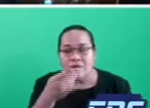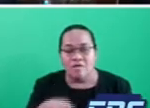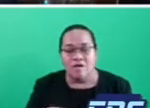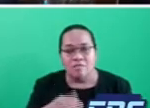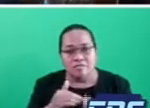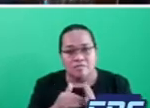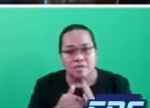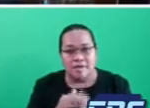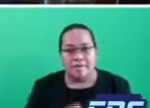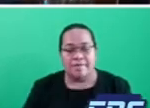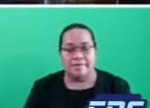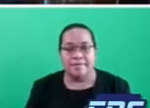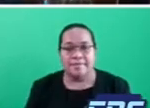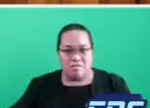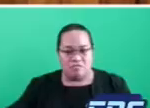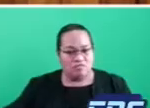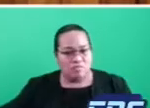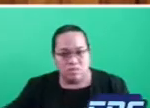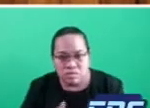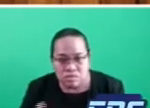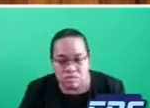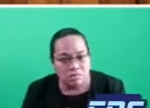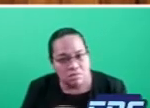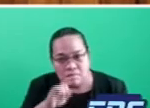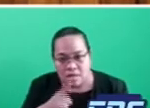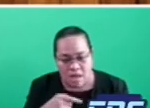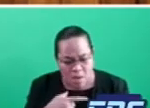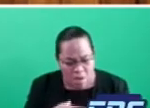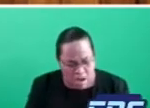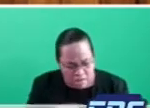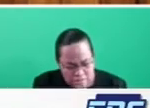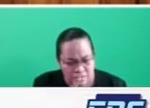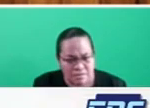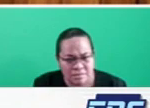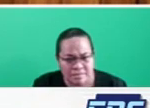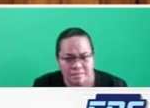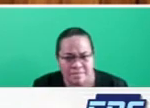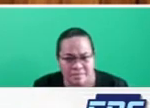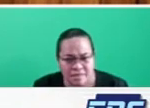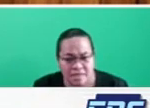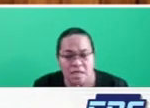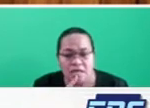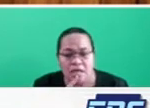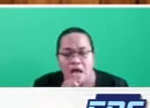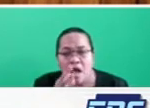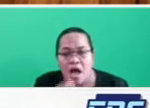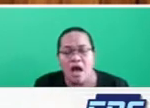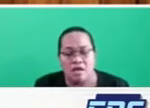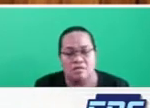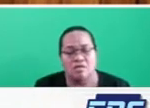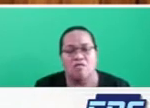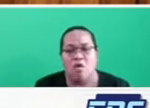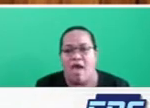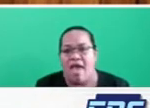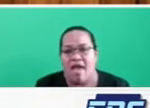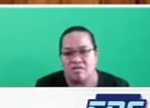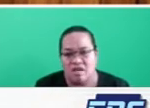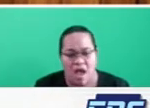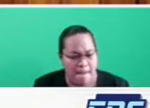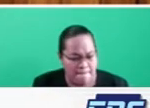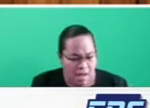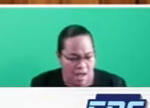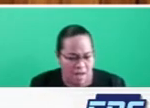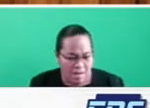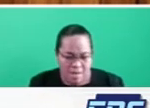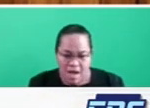withdrawn and 1 was dead in the water. As in each instance, it seeks action which is not within the powers